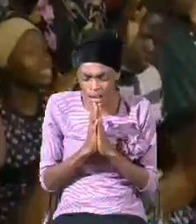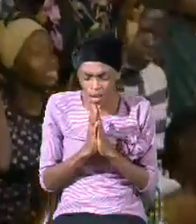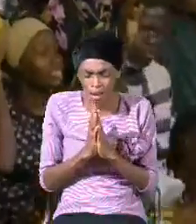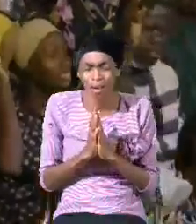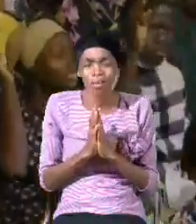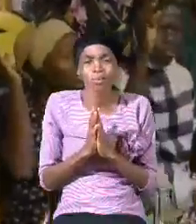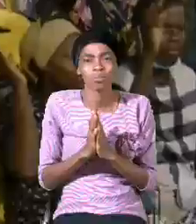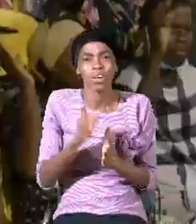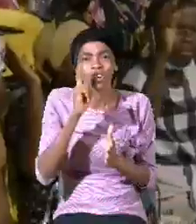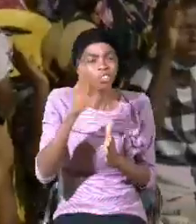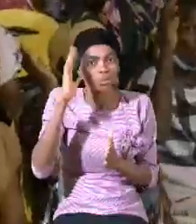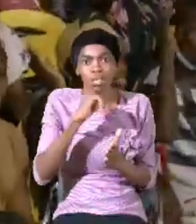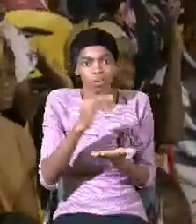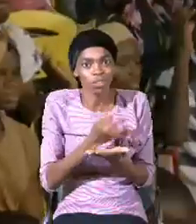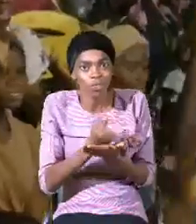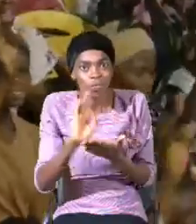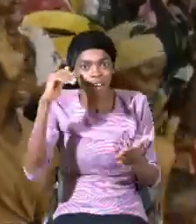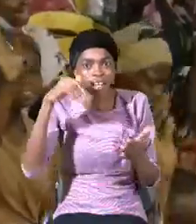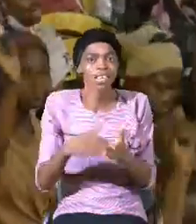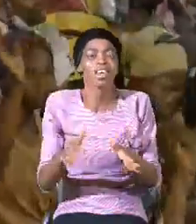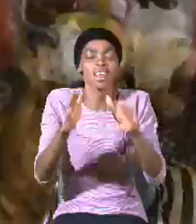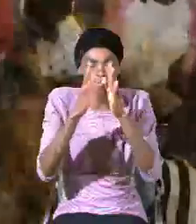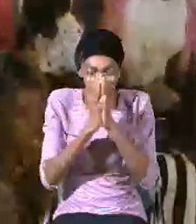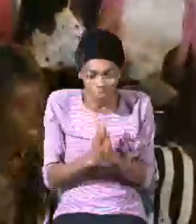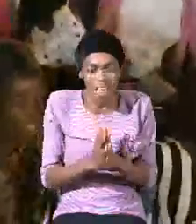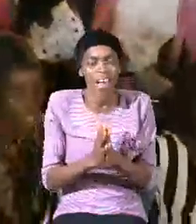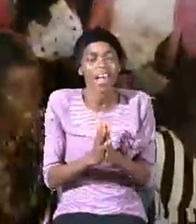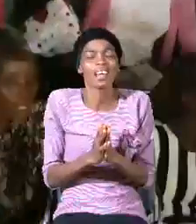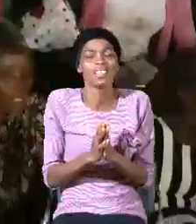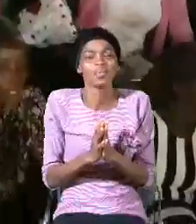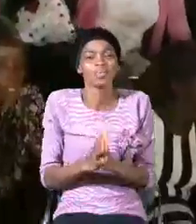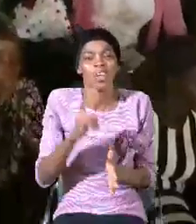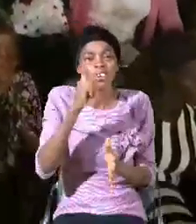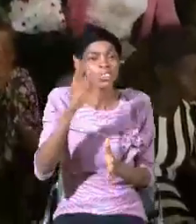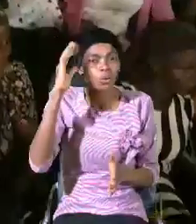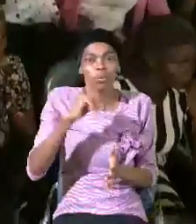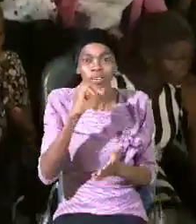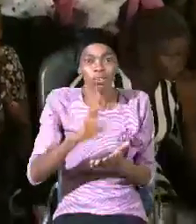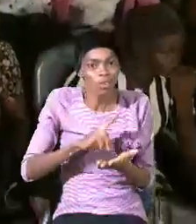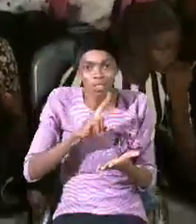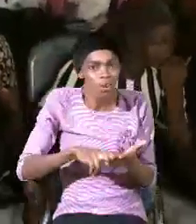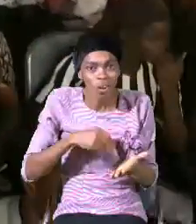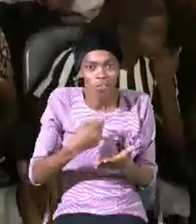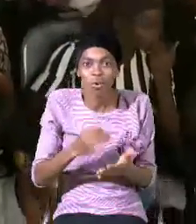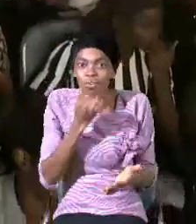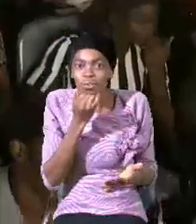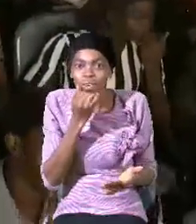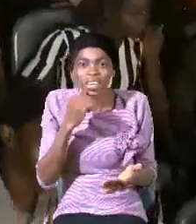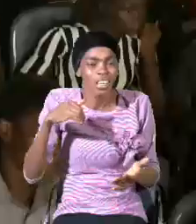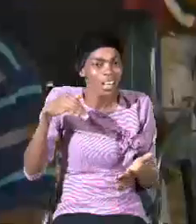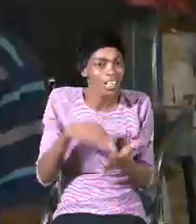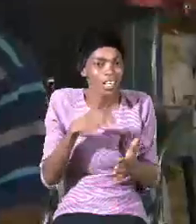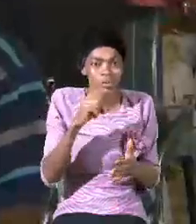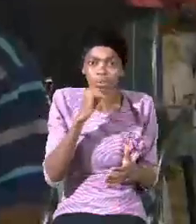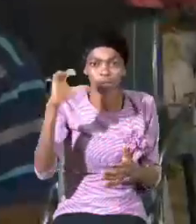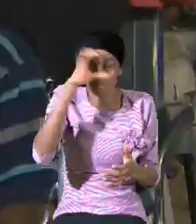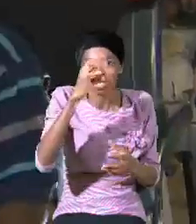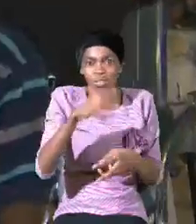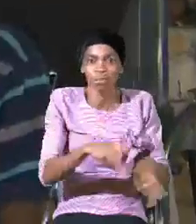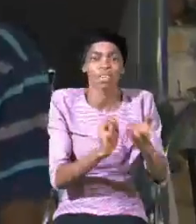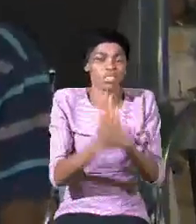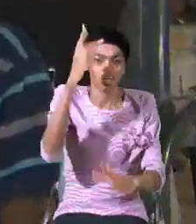Amen. You will not fail again. Amen. You will not falter. You will not miss your way in Jesus'